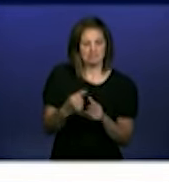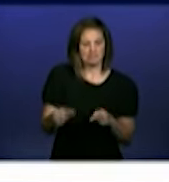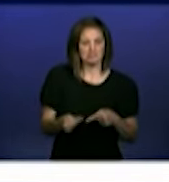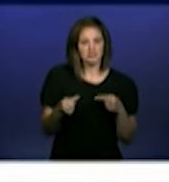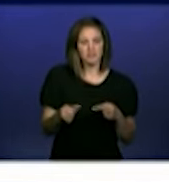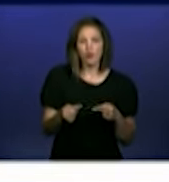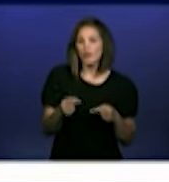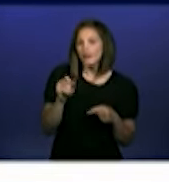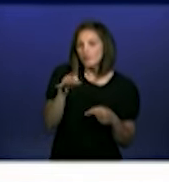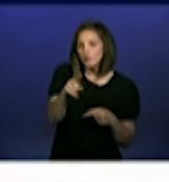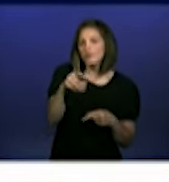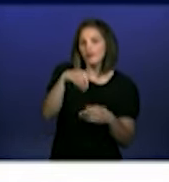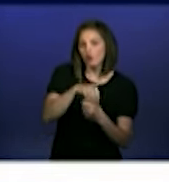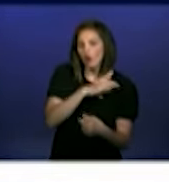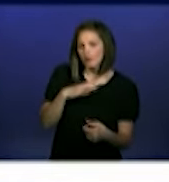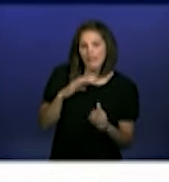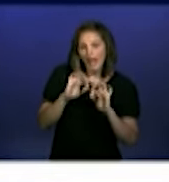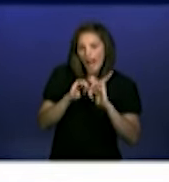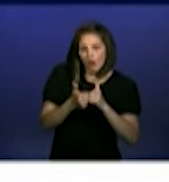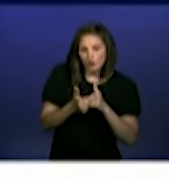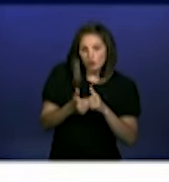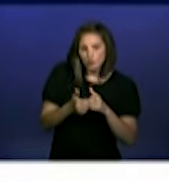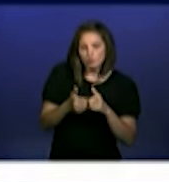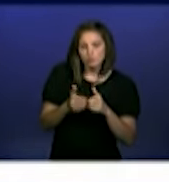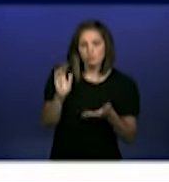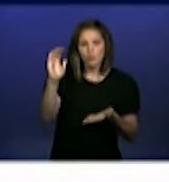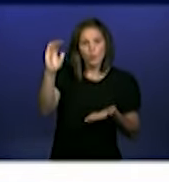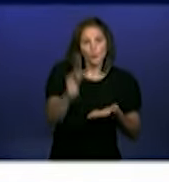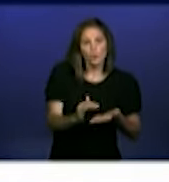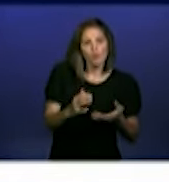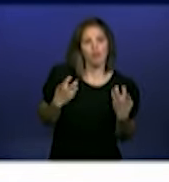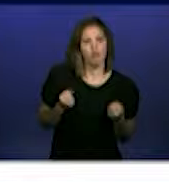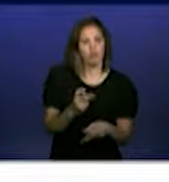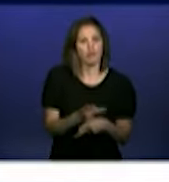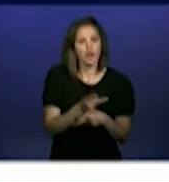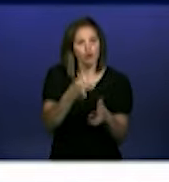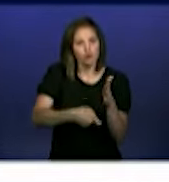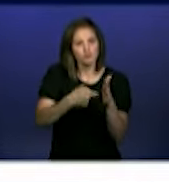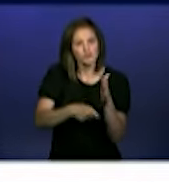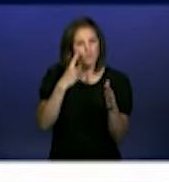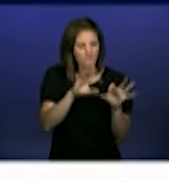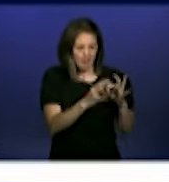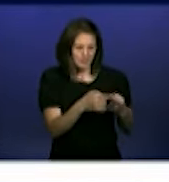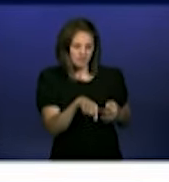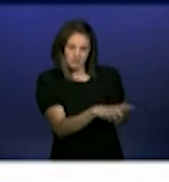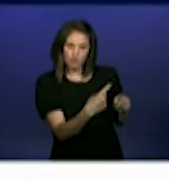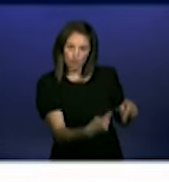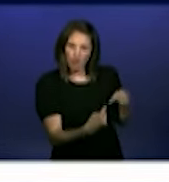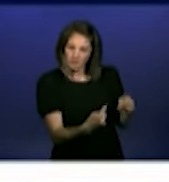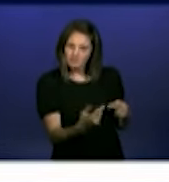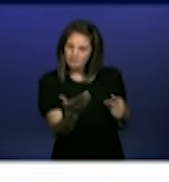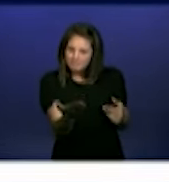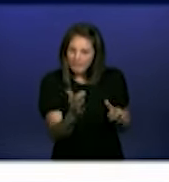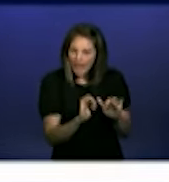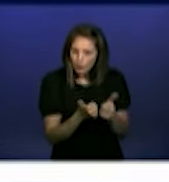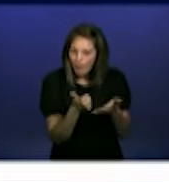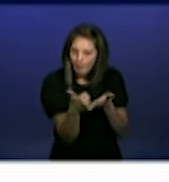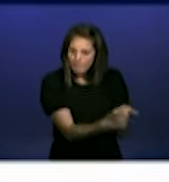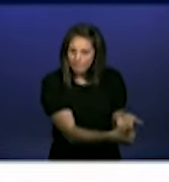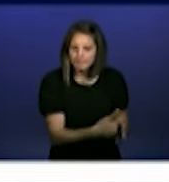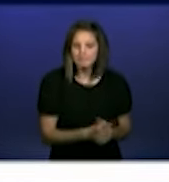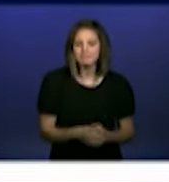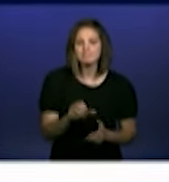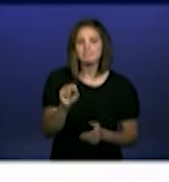you work to cut down on the cost of health care for families that are really struggling with that? Mr. Staggs, we'll start with